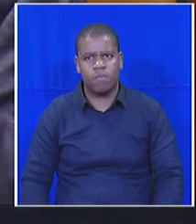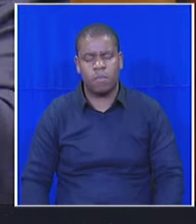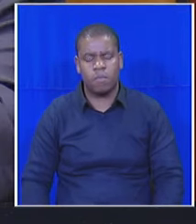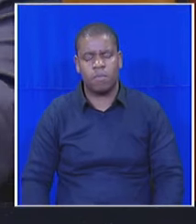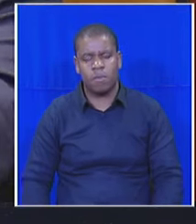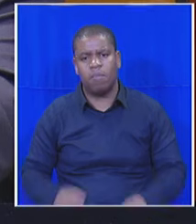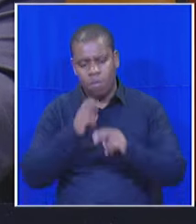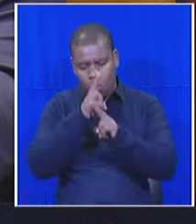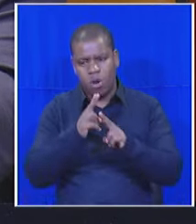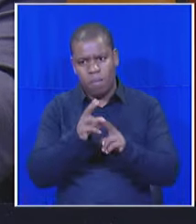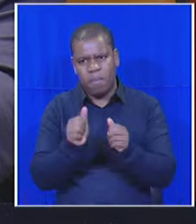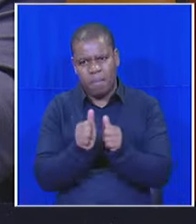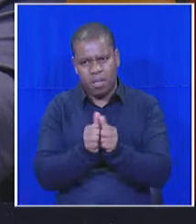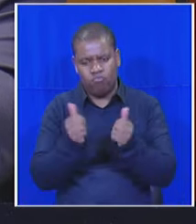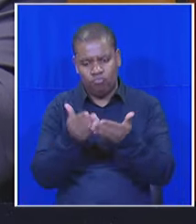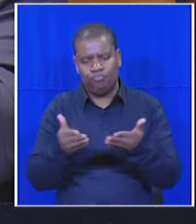Honorable members,